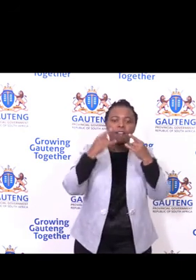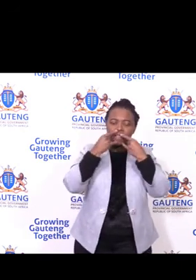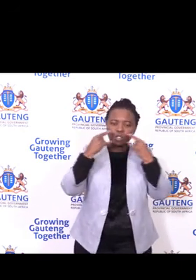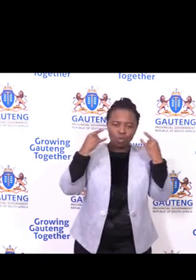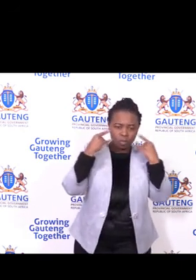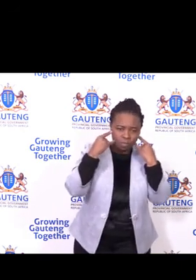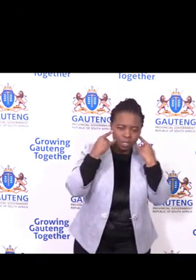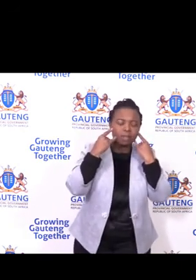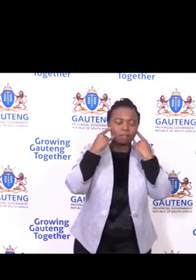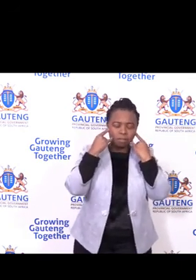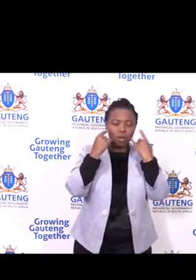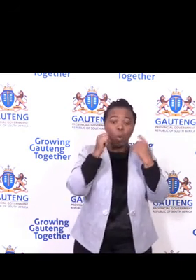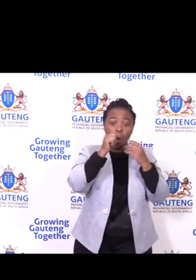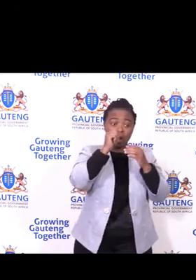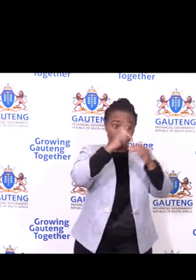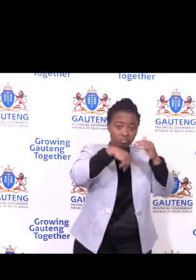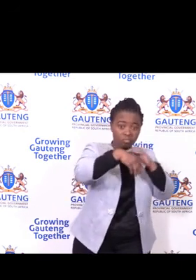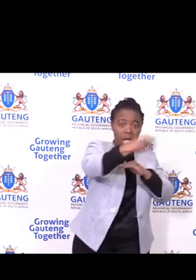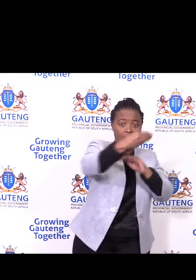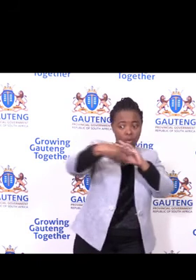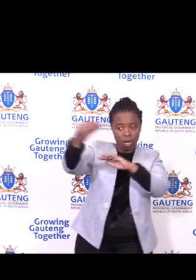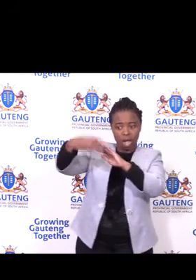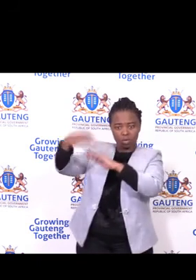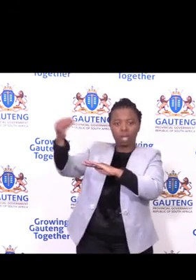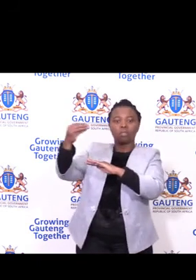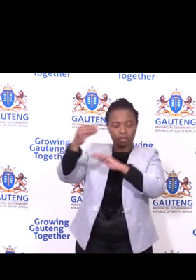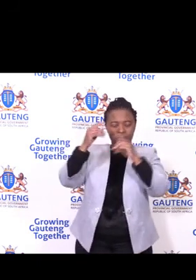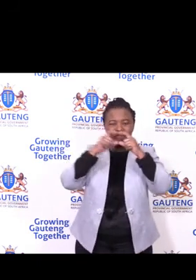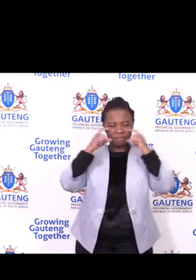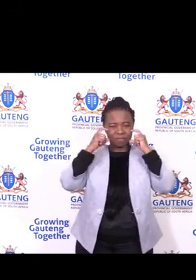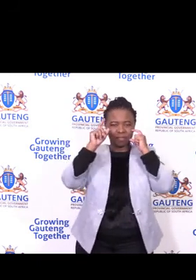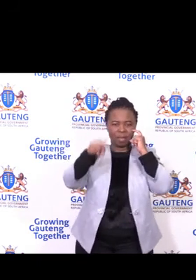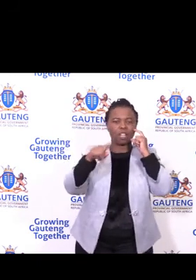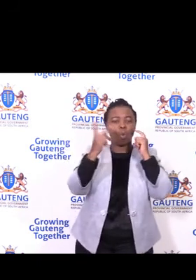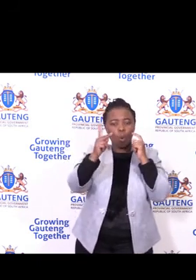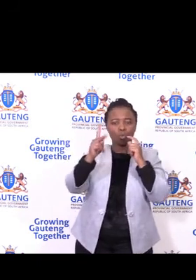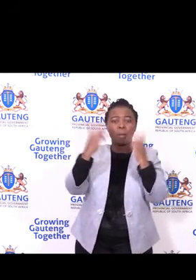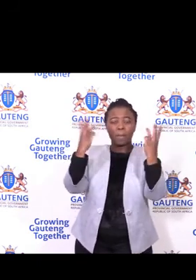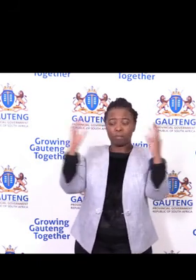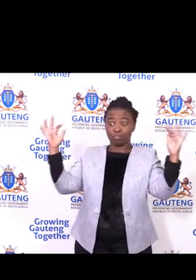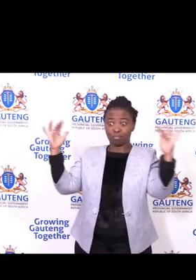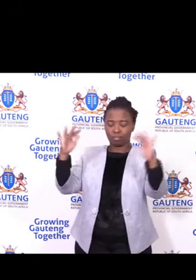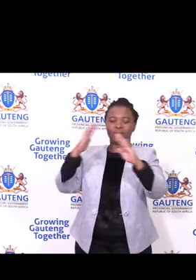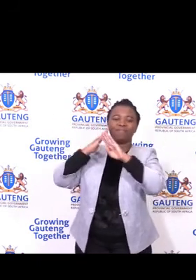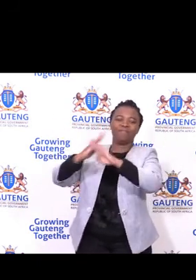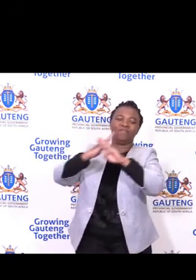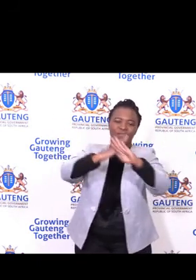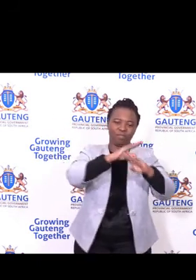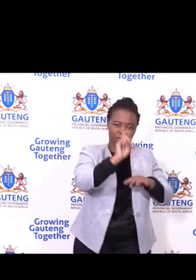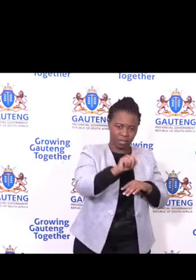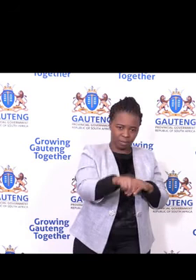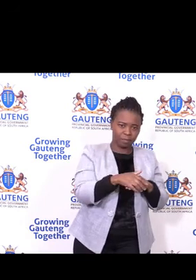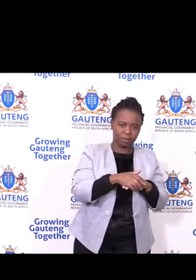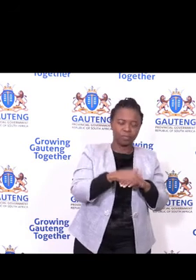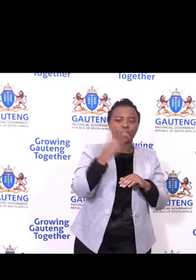as when we go to the public, and also avoiding crowded places. It's an important aspect that we might need to encourage